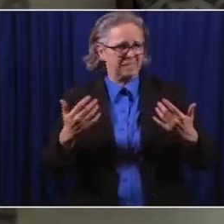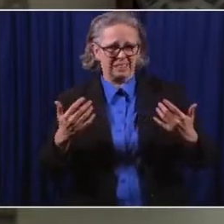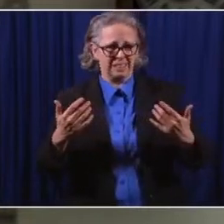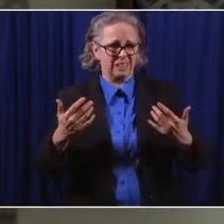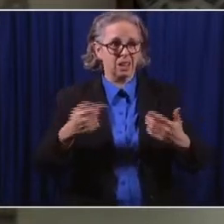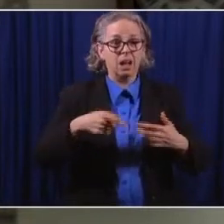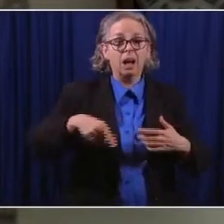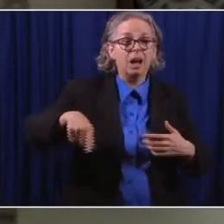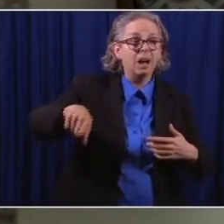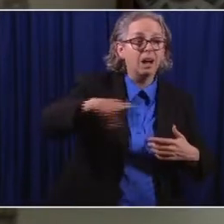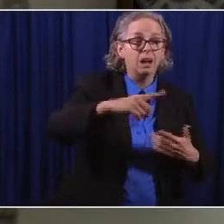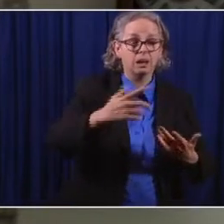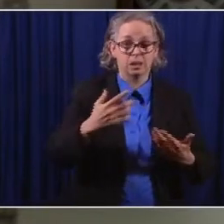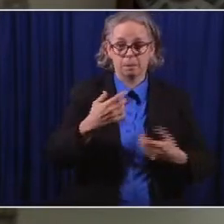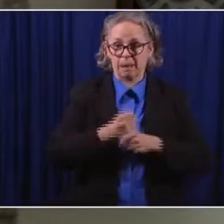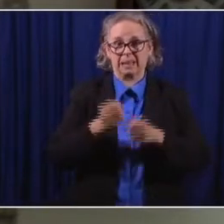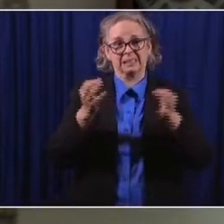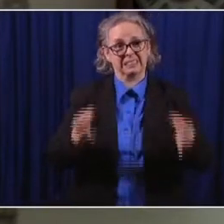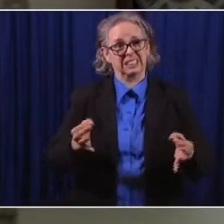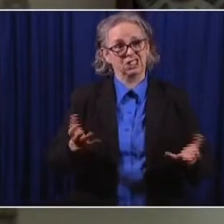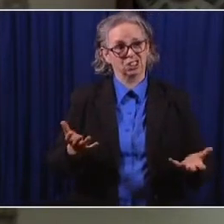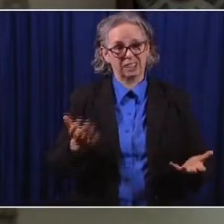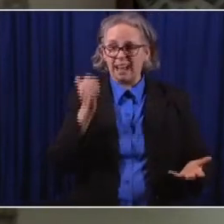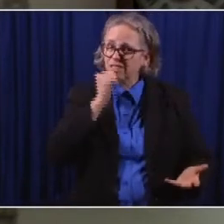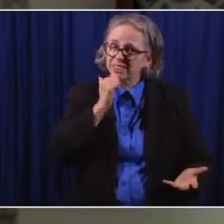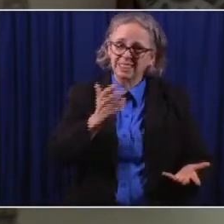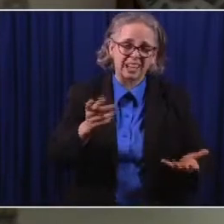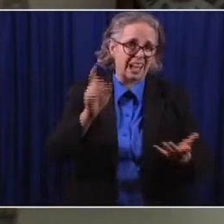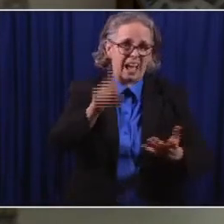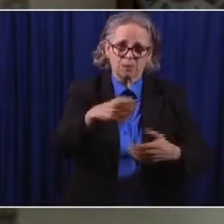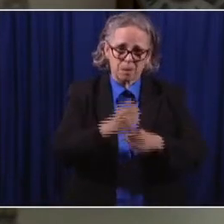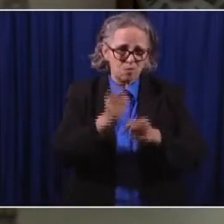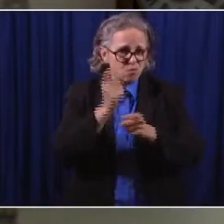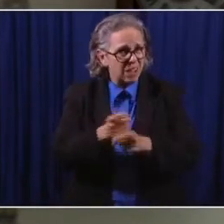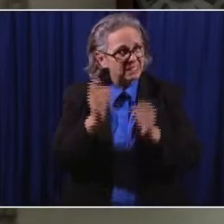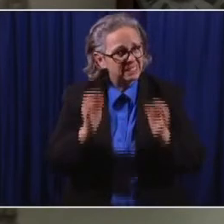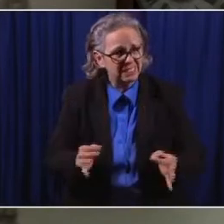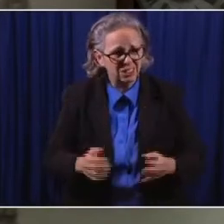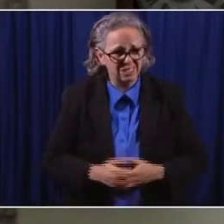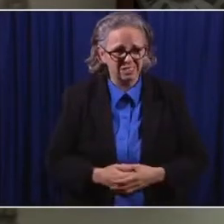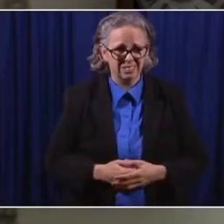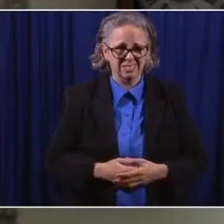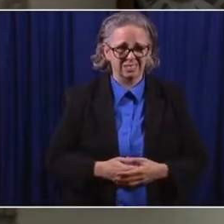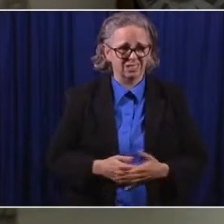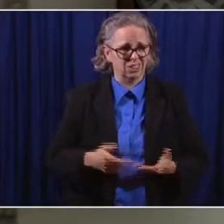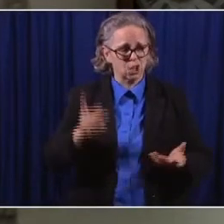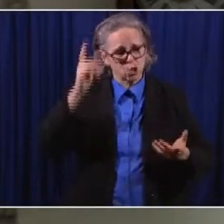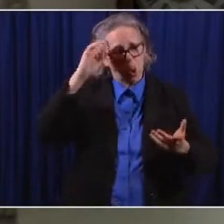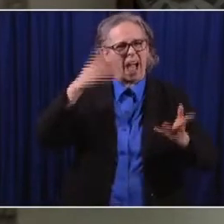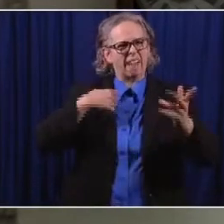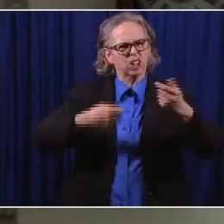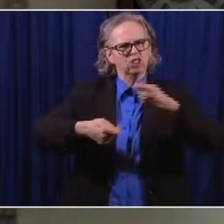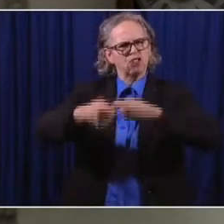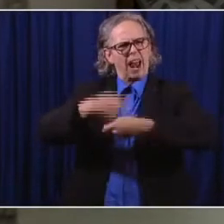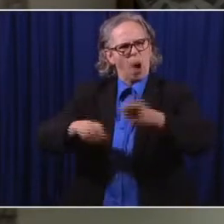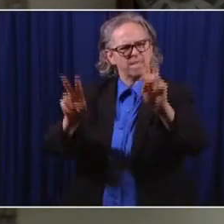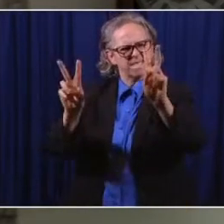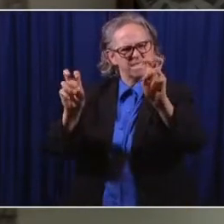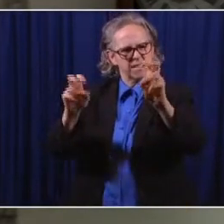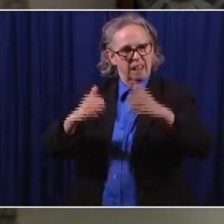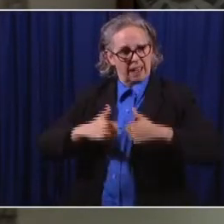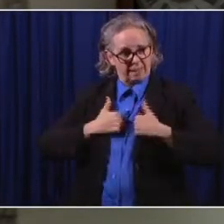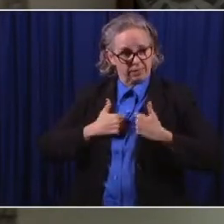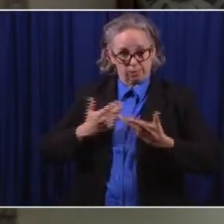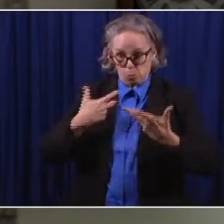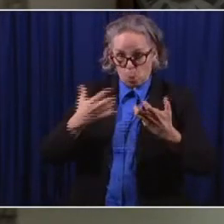ones. And if we, life is full of trade-offs. If we want our kids to go to school in person, then we have to wear masks. We have to